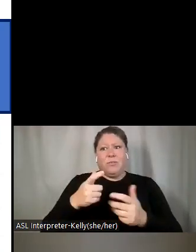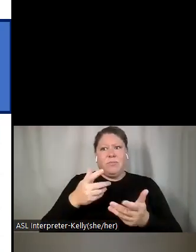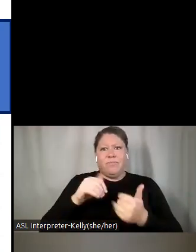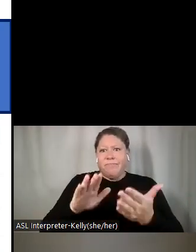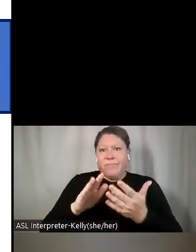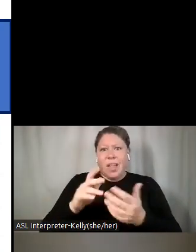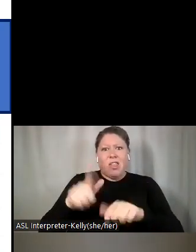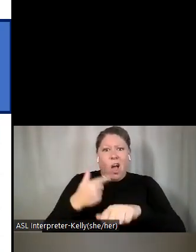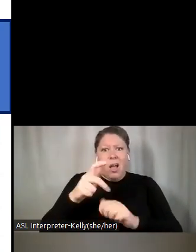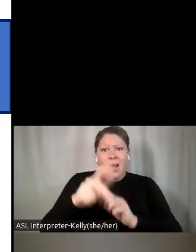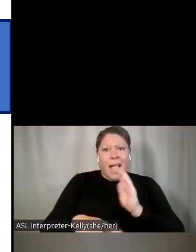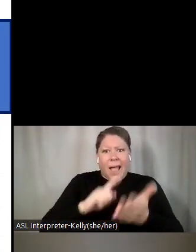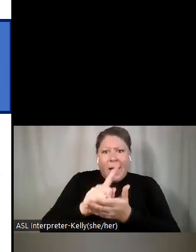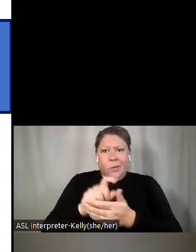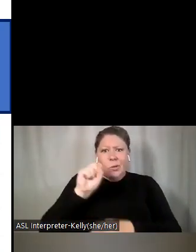and manage